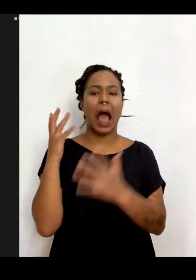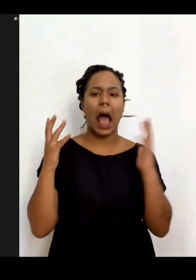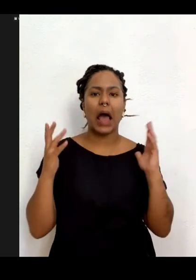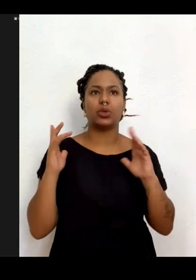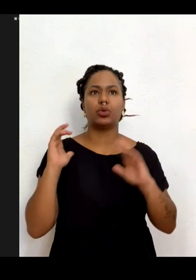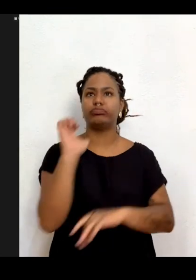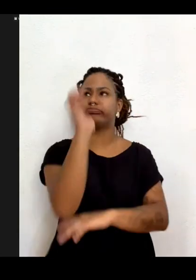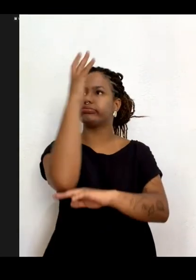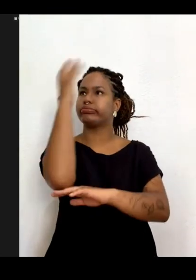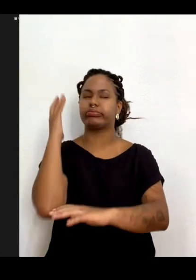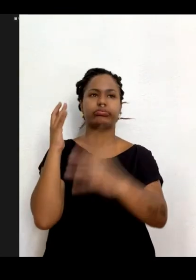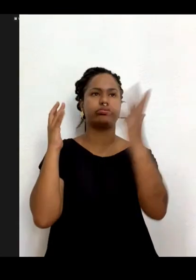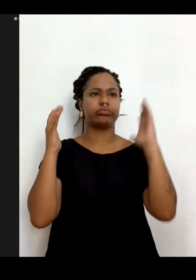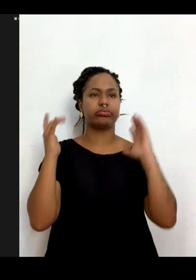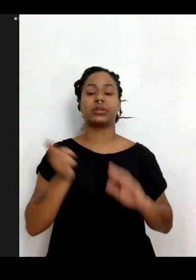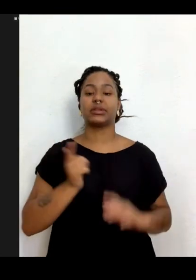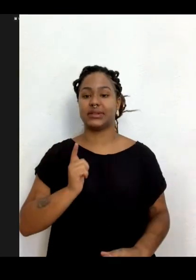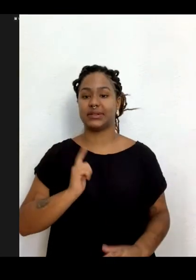foreign